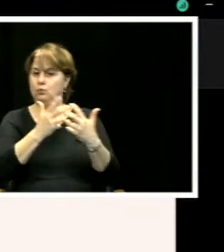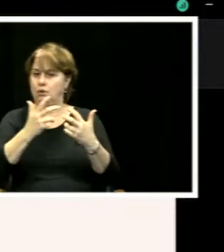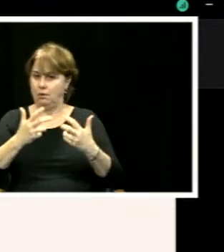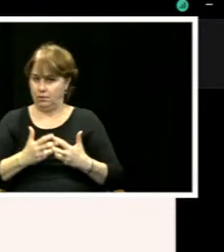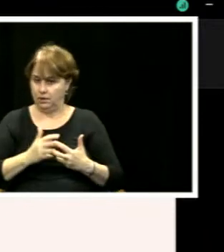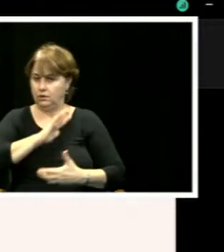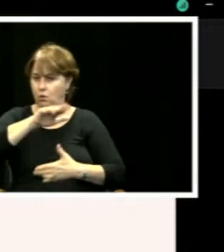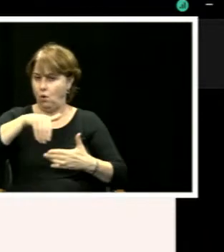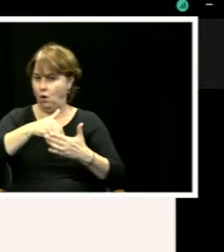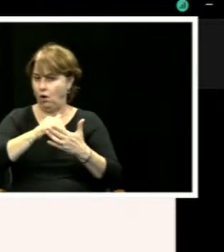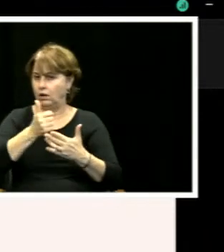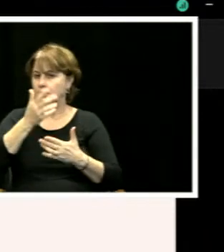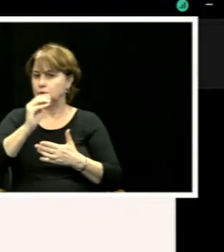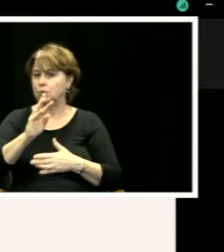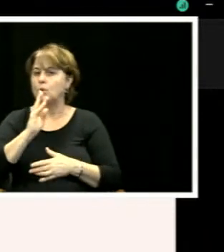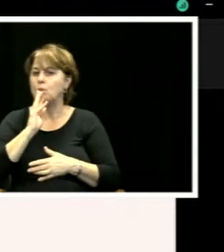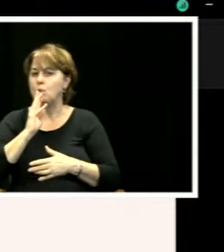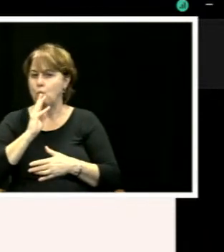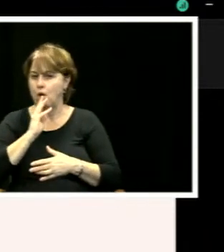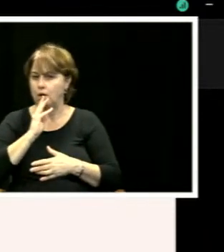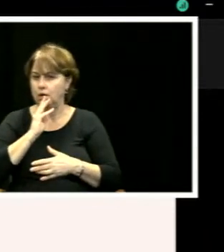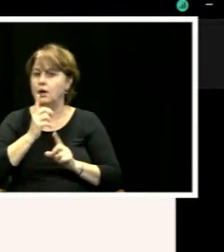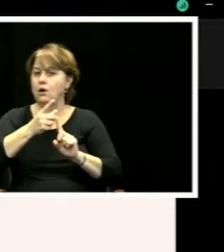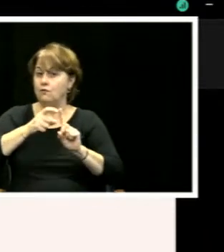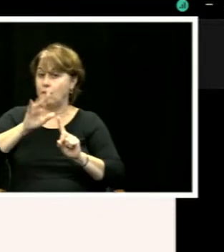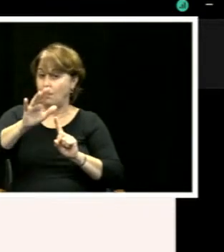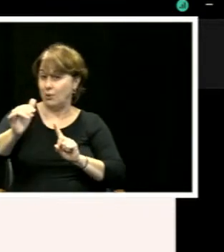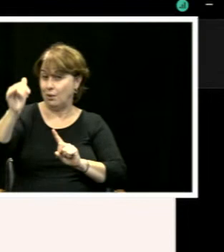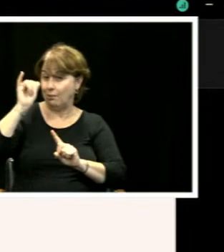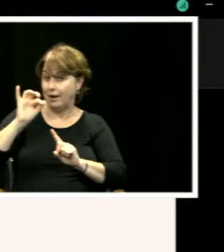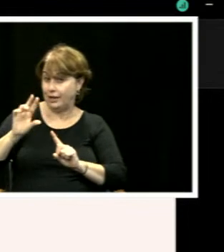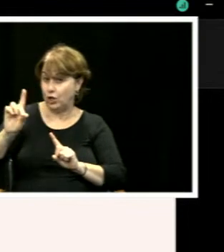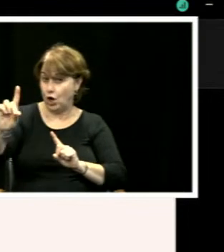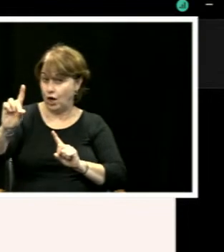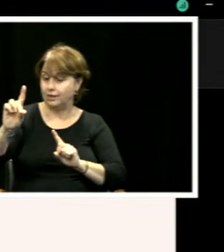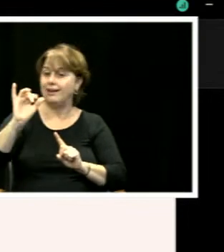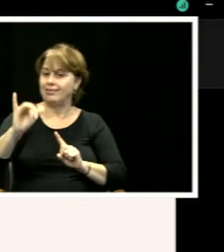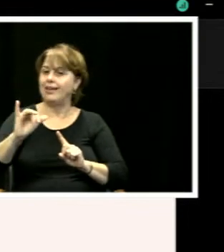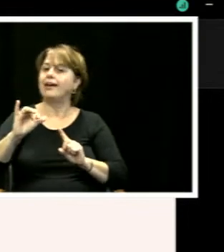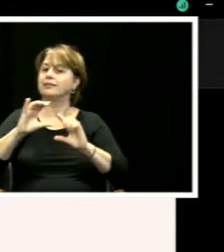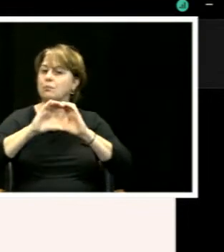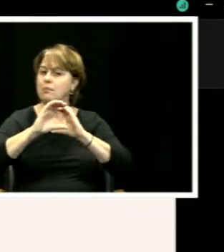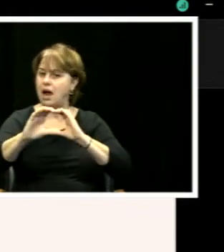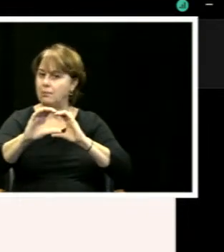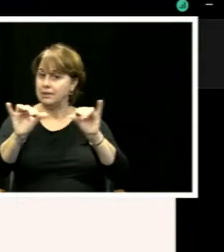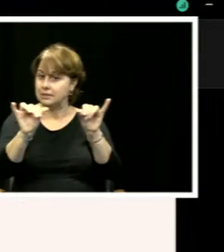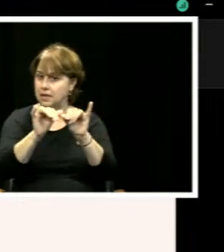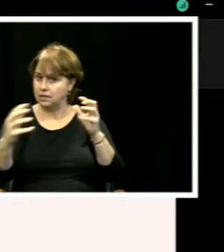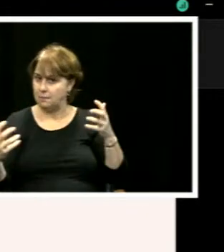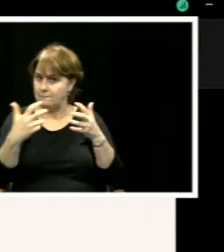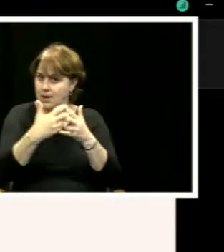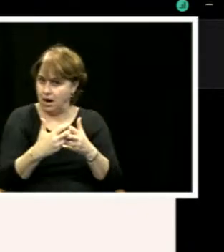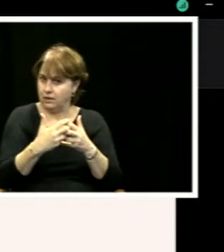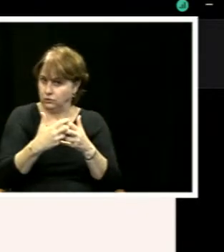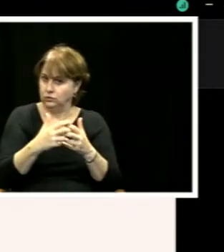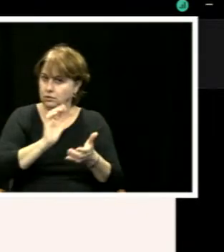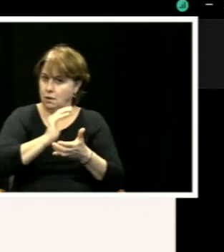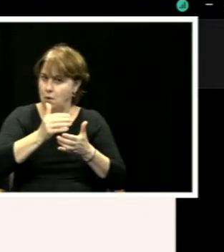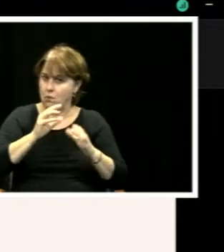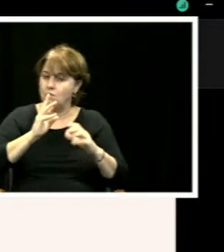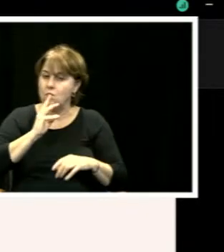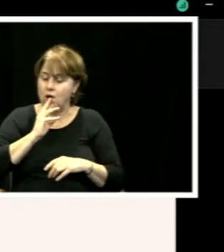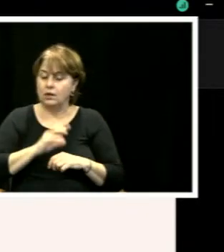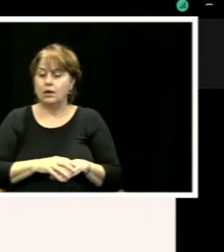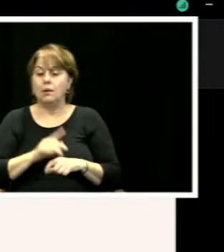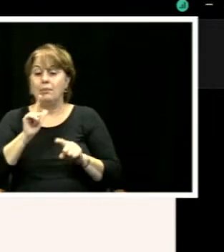the stormwater. So the stormwater that would be coming from your backyards, the pipe is sized for it. But the actual connection of the